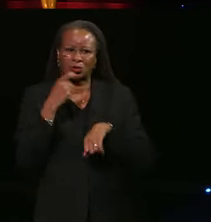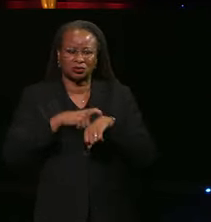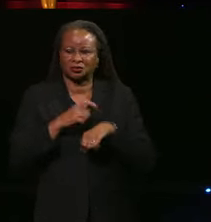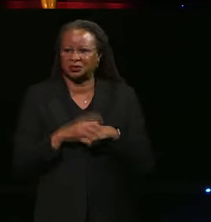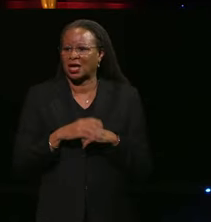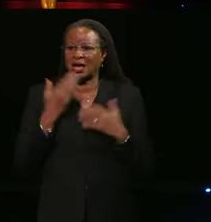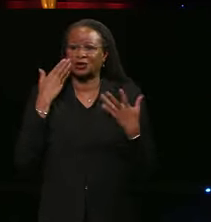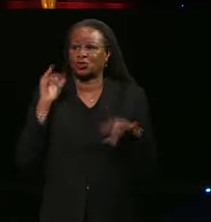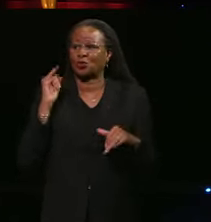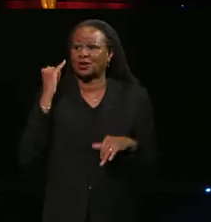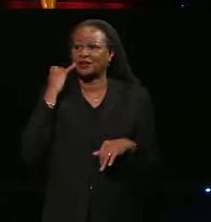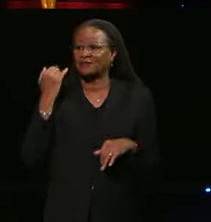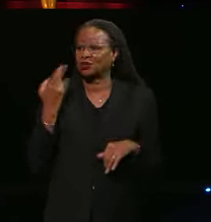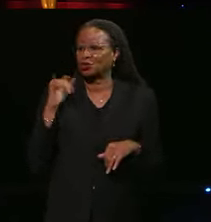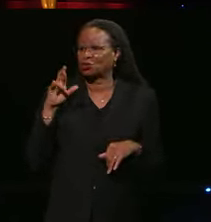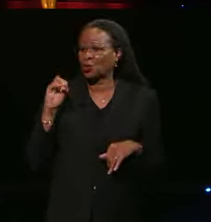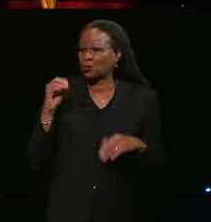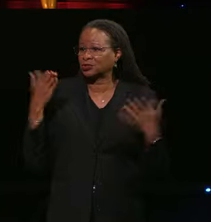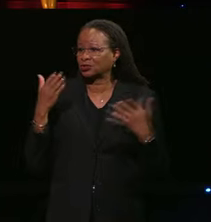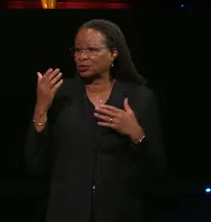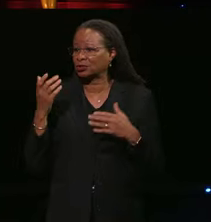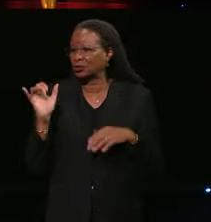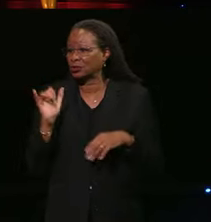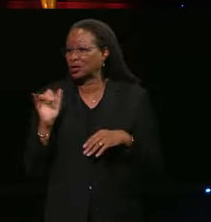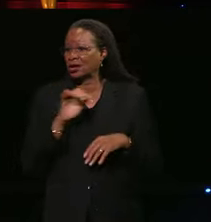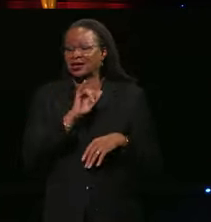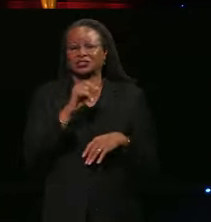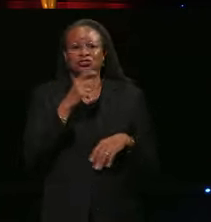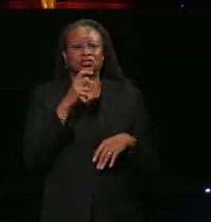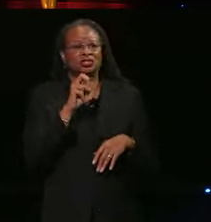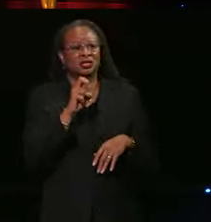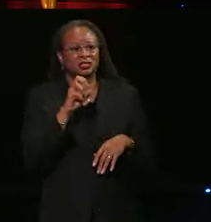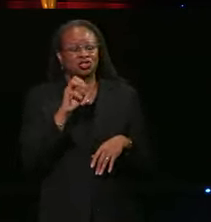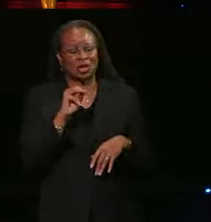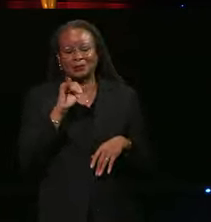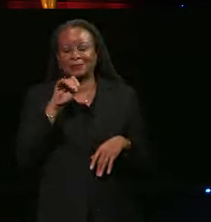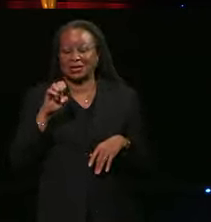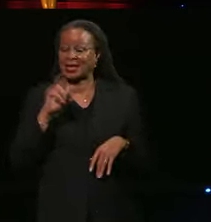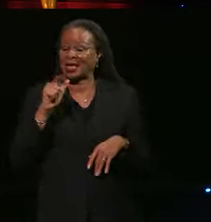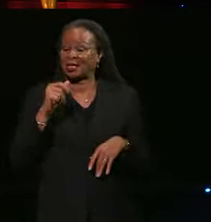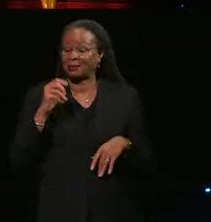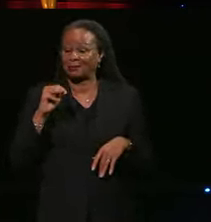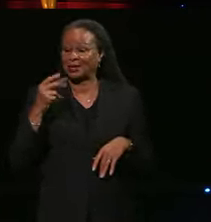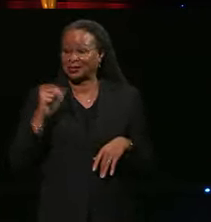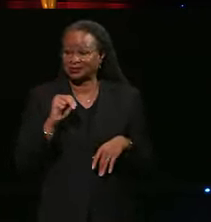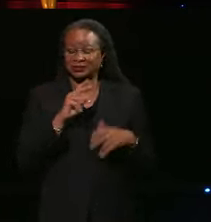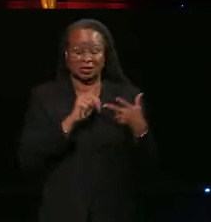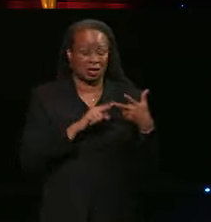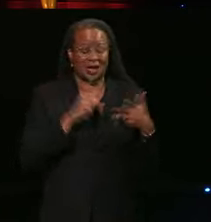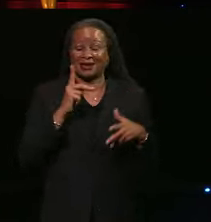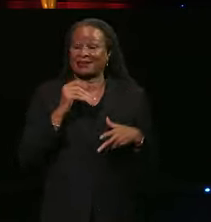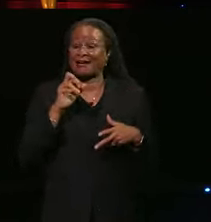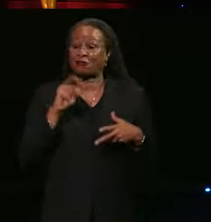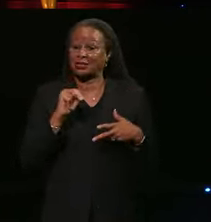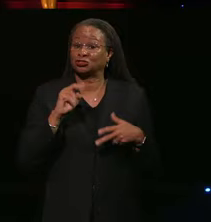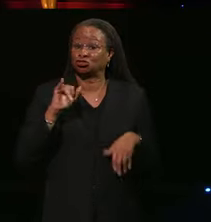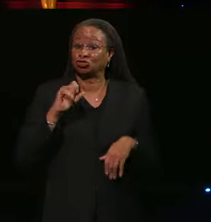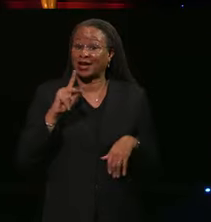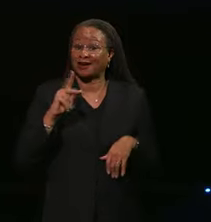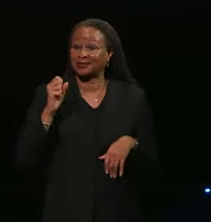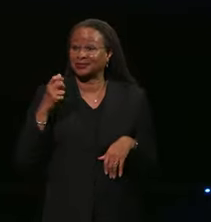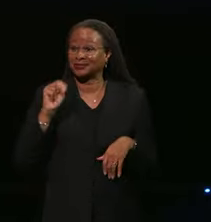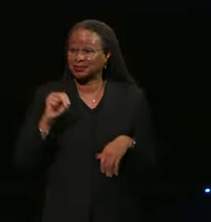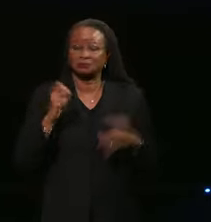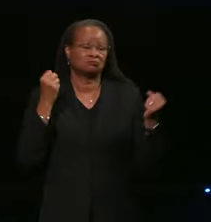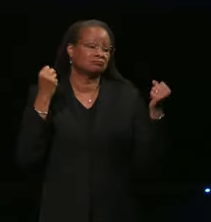know if Hiro's here, but yeah. And then Jamie Kelman, Jamie Hess, you know, Karen Jackson,